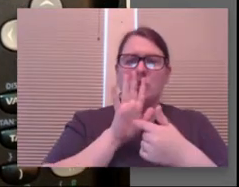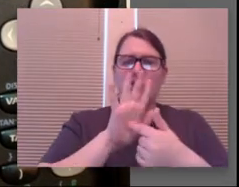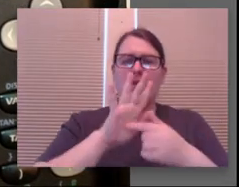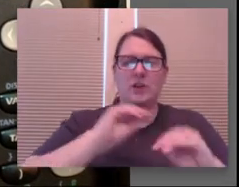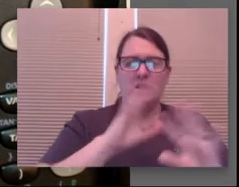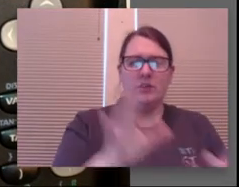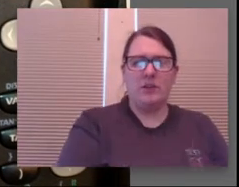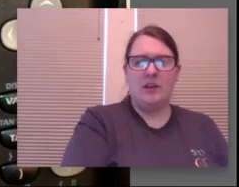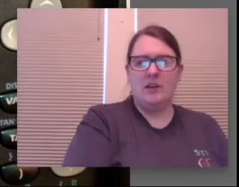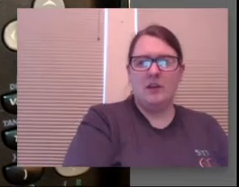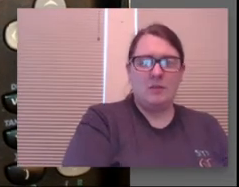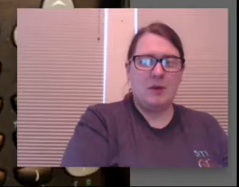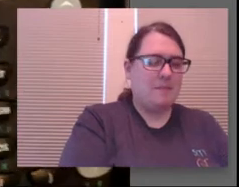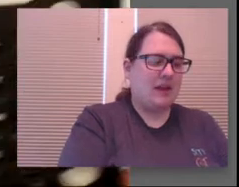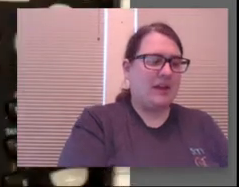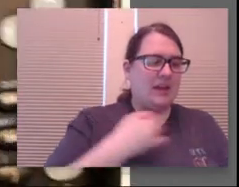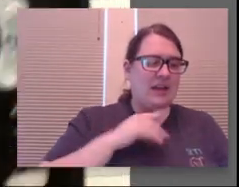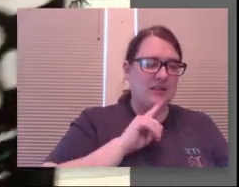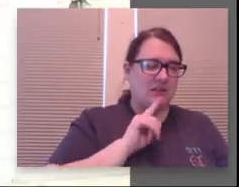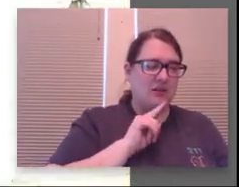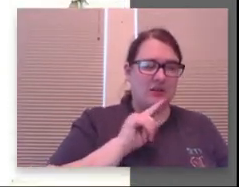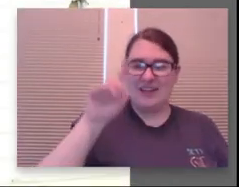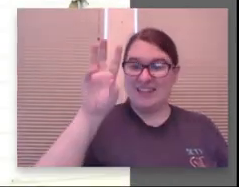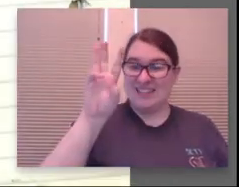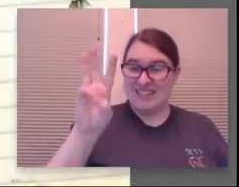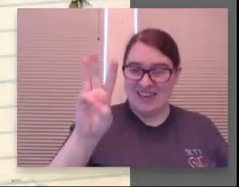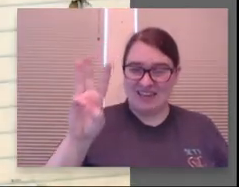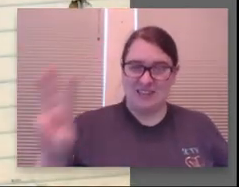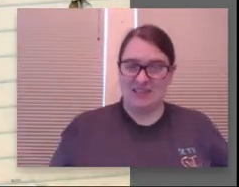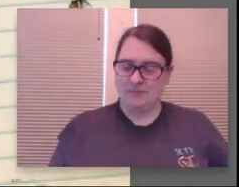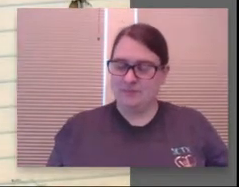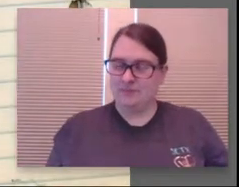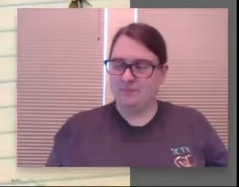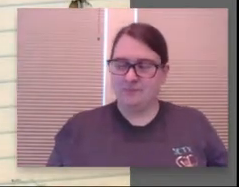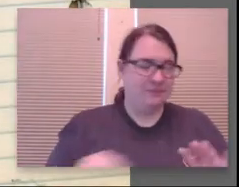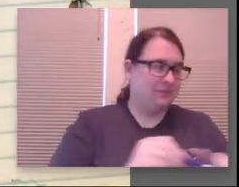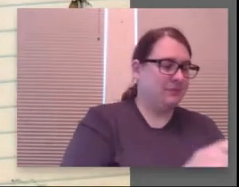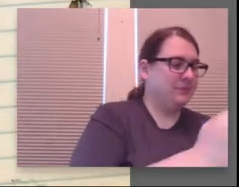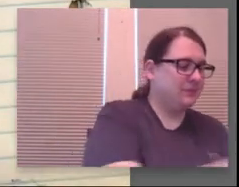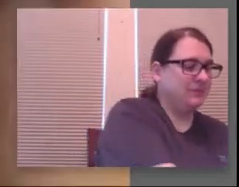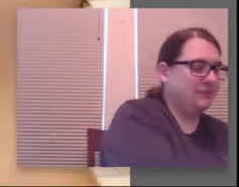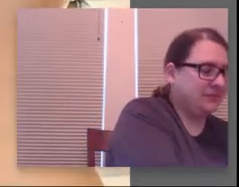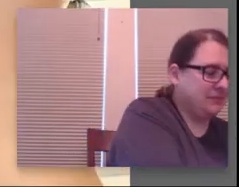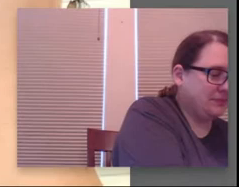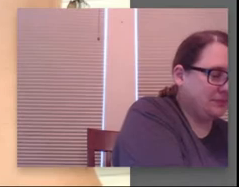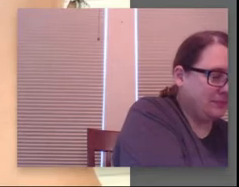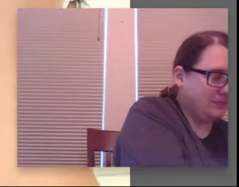Doesn't really show very clearly, but my answer is 6.